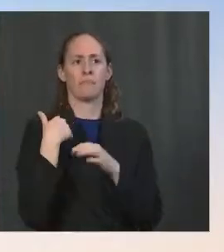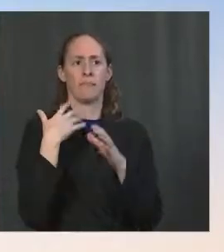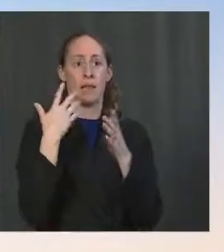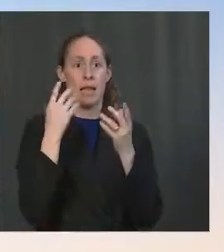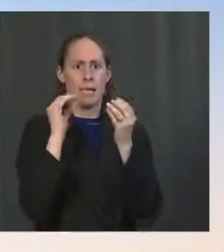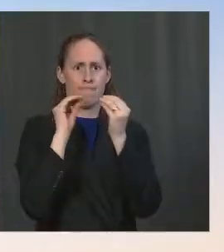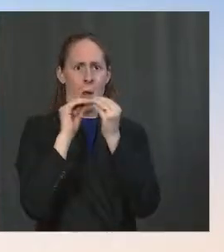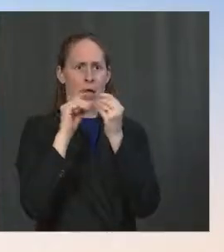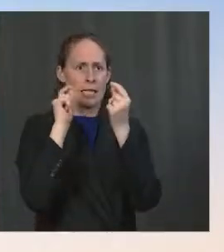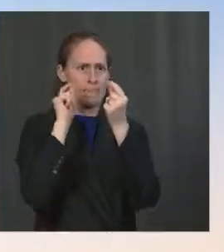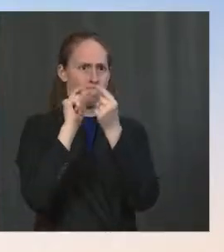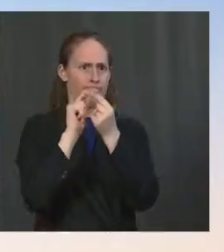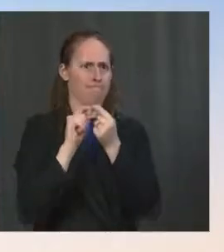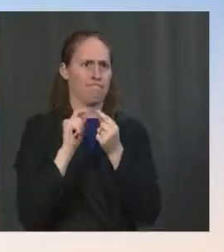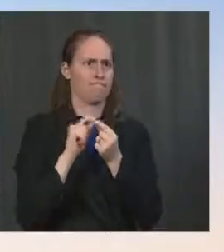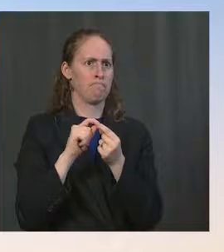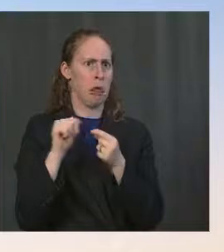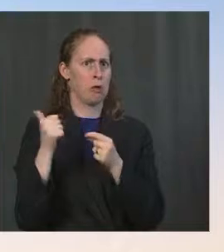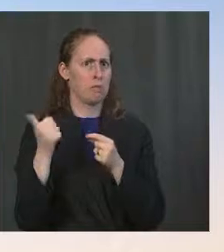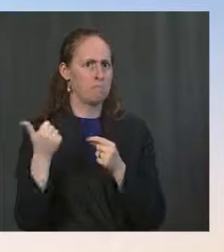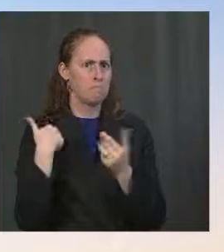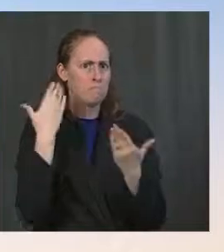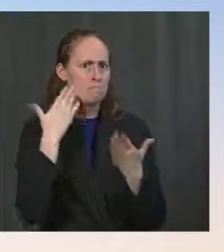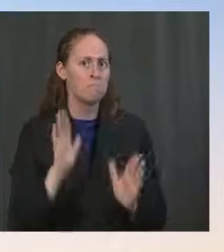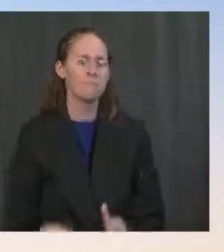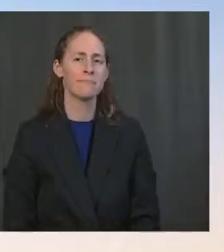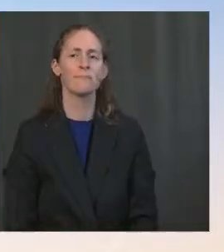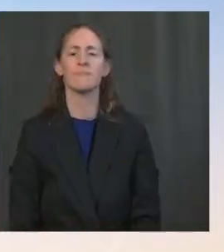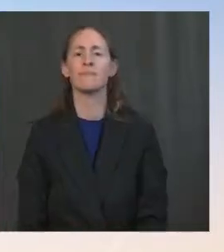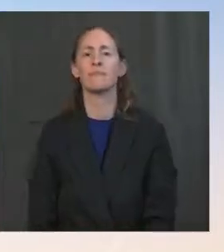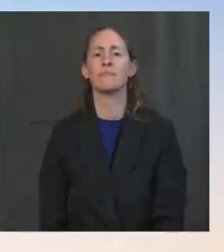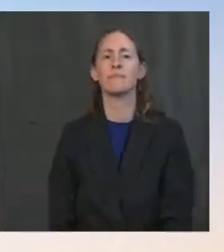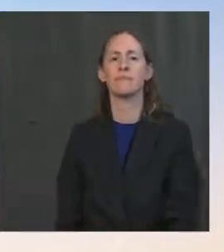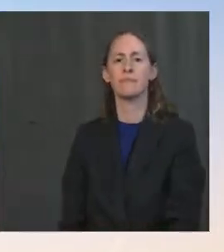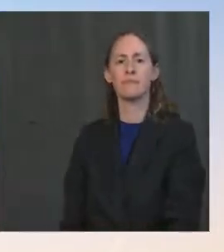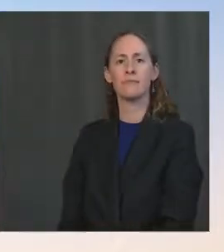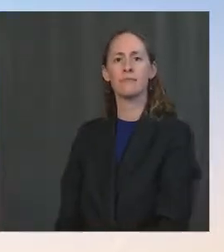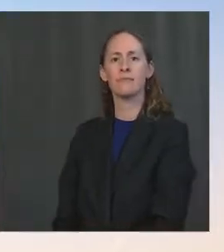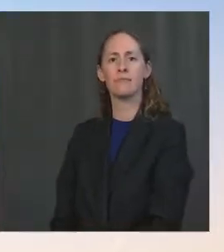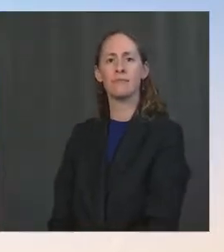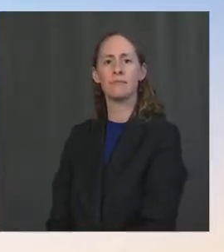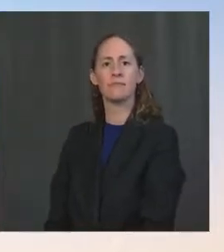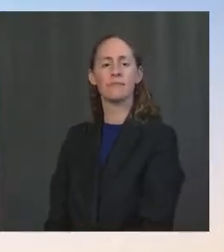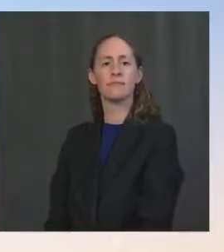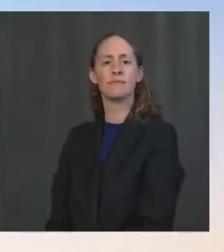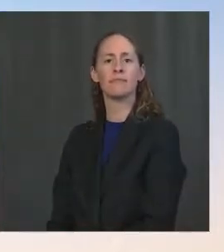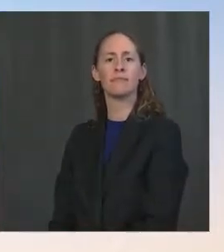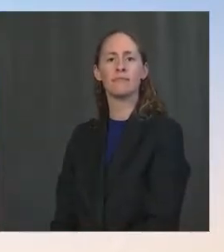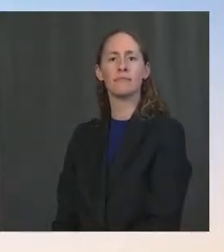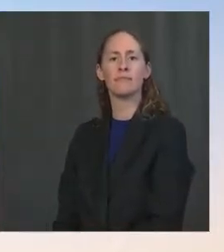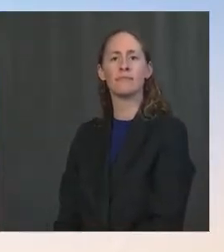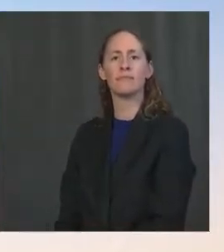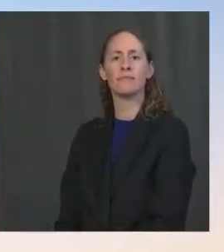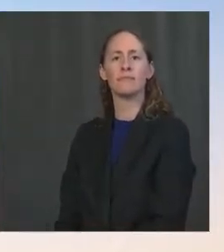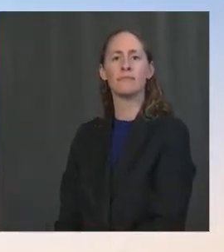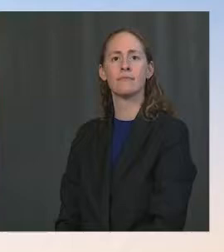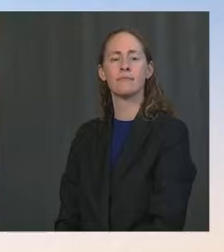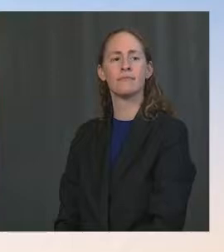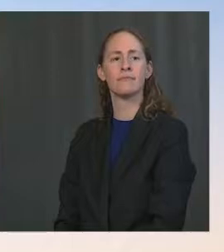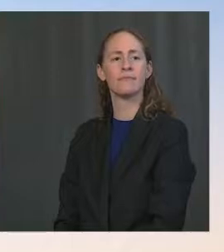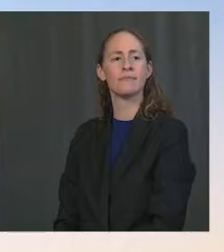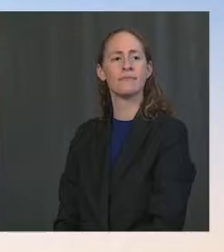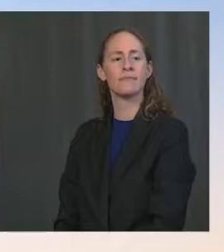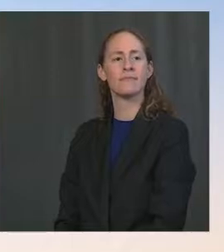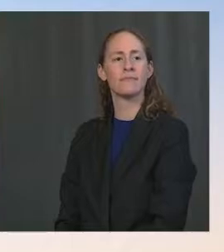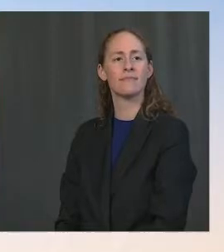not aware of a consideration of that. Go ahead. Thank you. President Biden will be 79 years old on